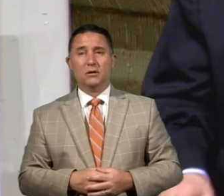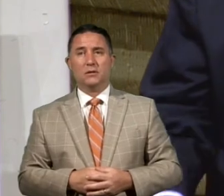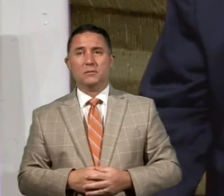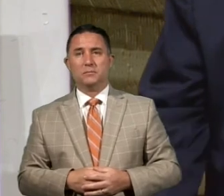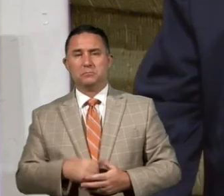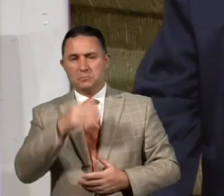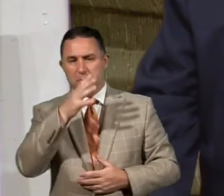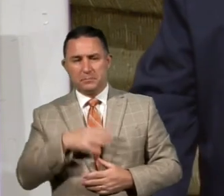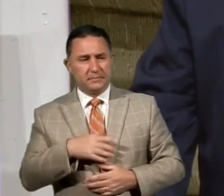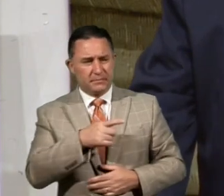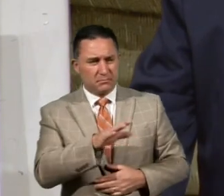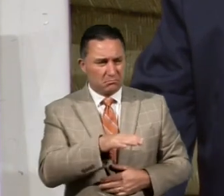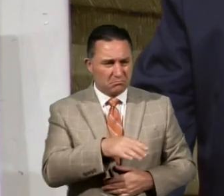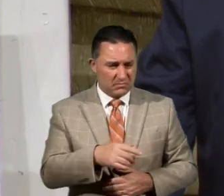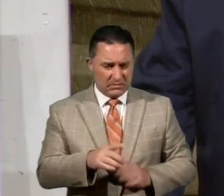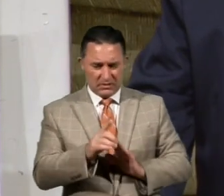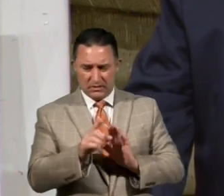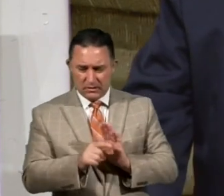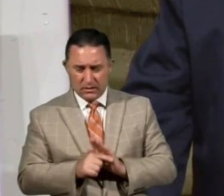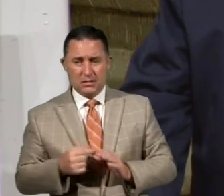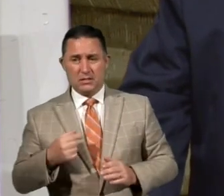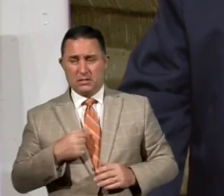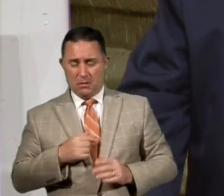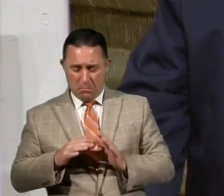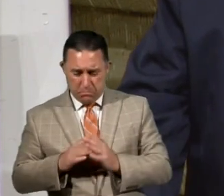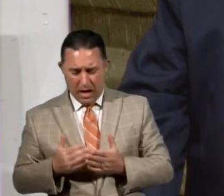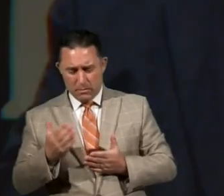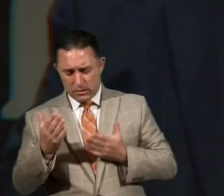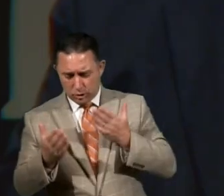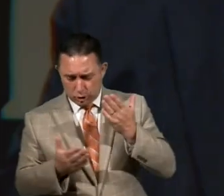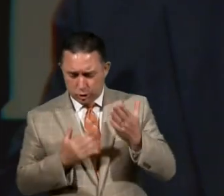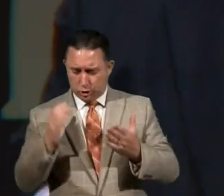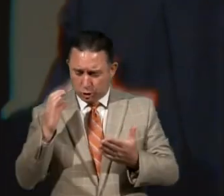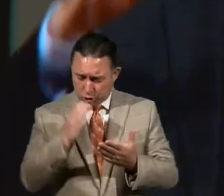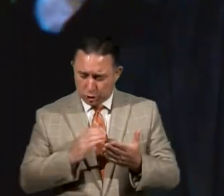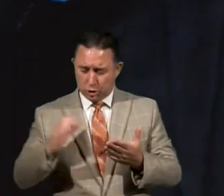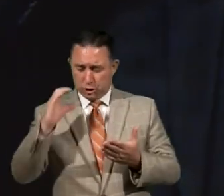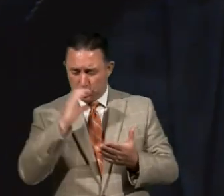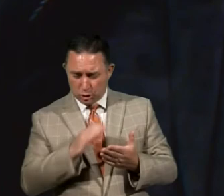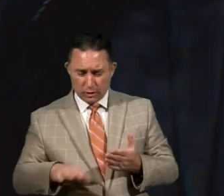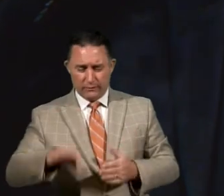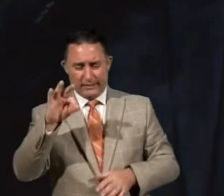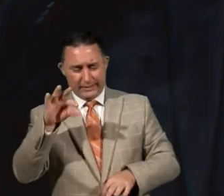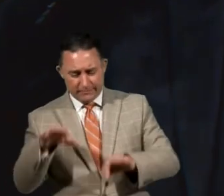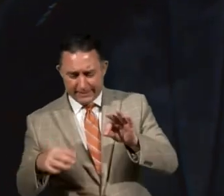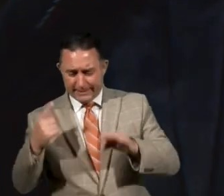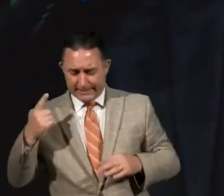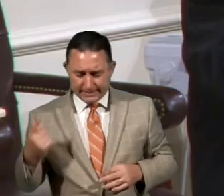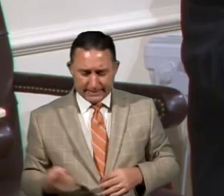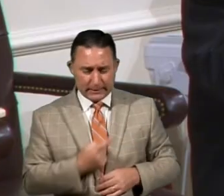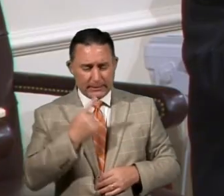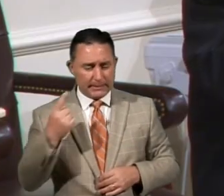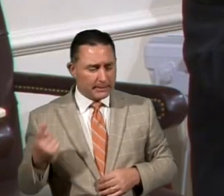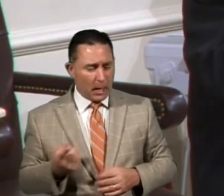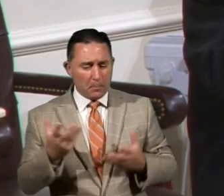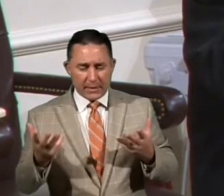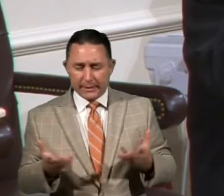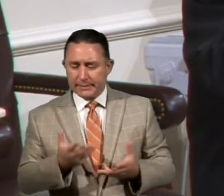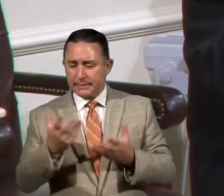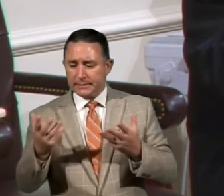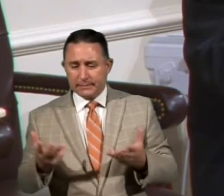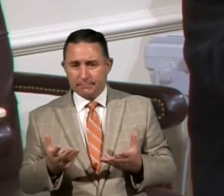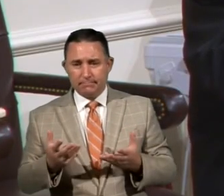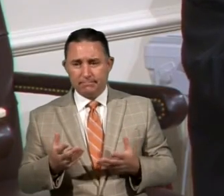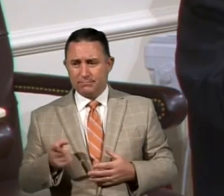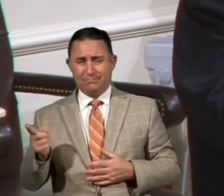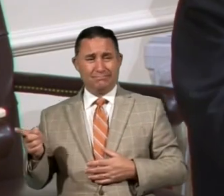She said, Brother Gibbs, I have scoured the Bible trying to find something. He